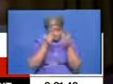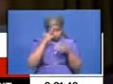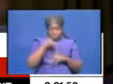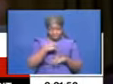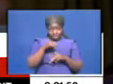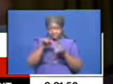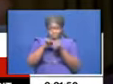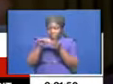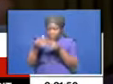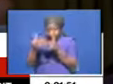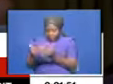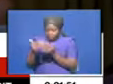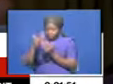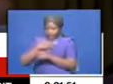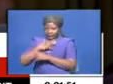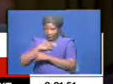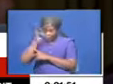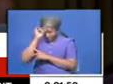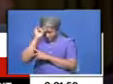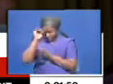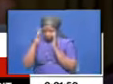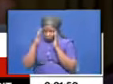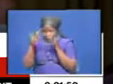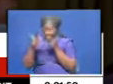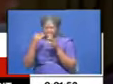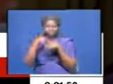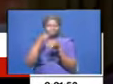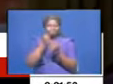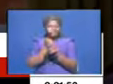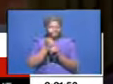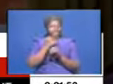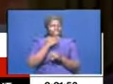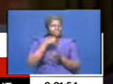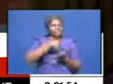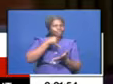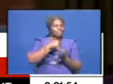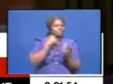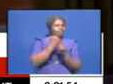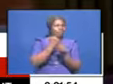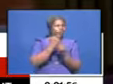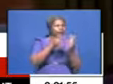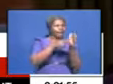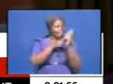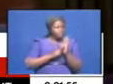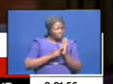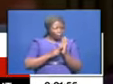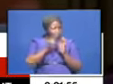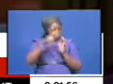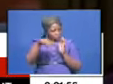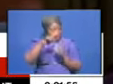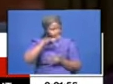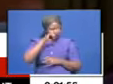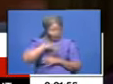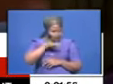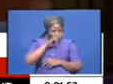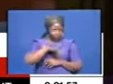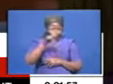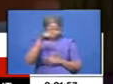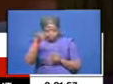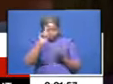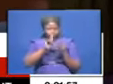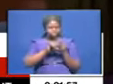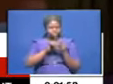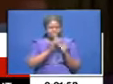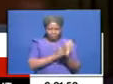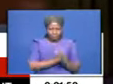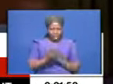Making inclusion work requires the right attitude, the right planning, so that